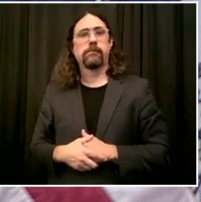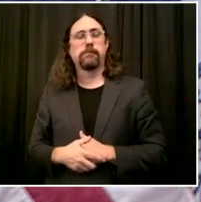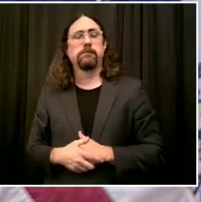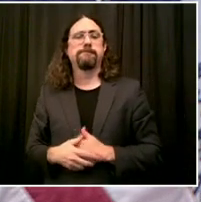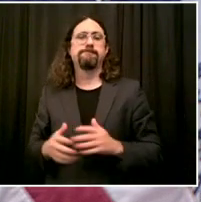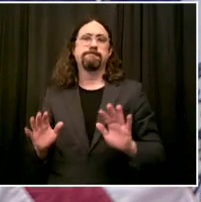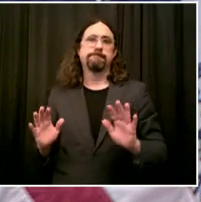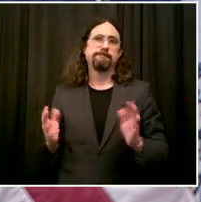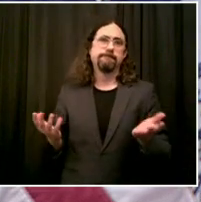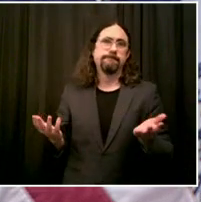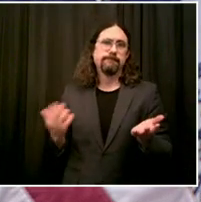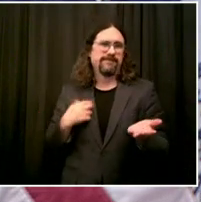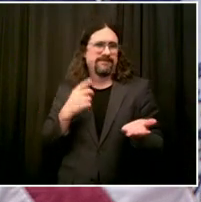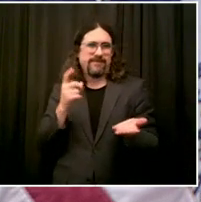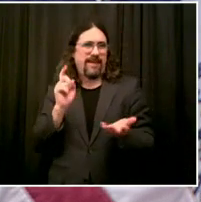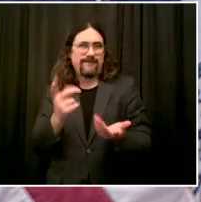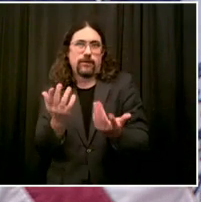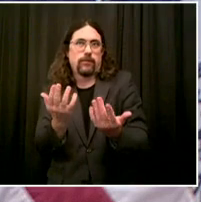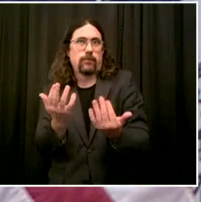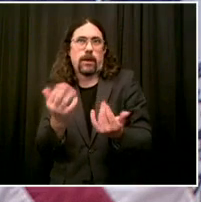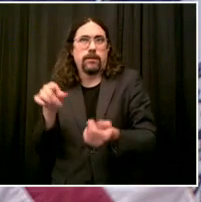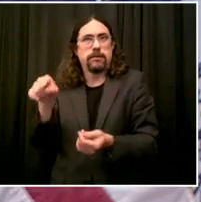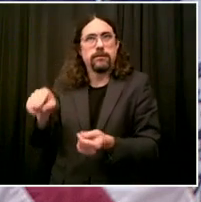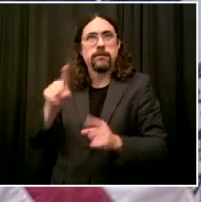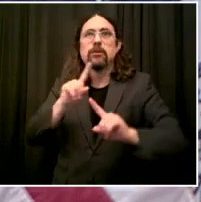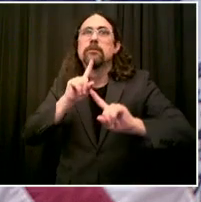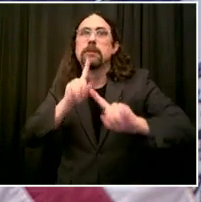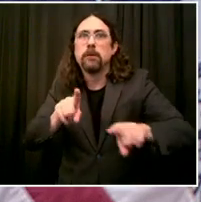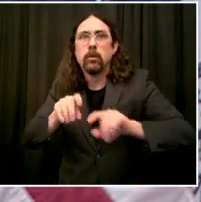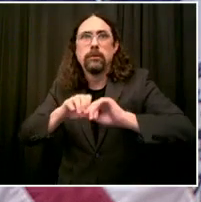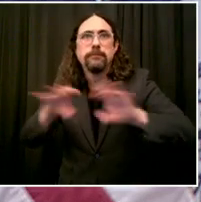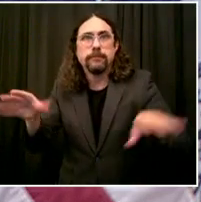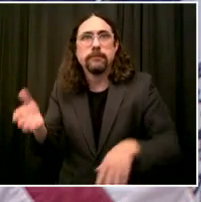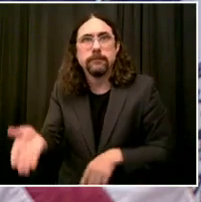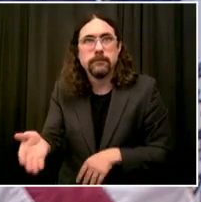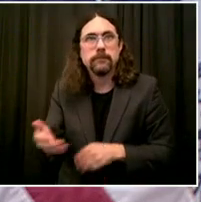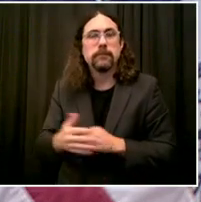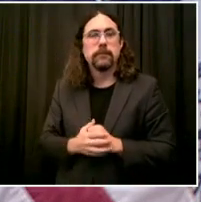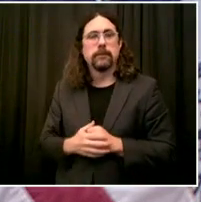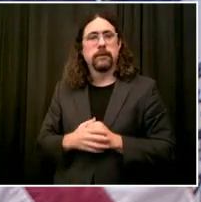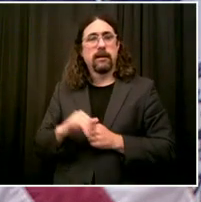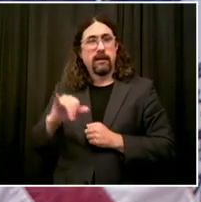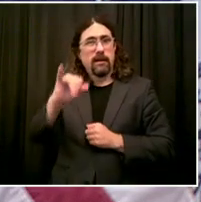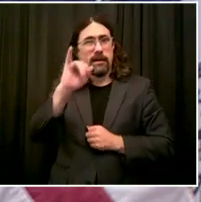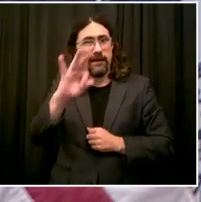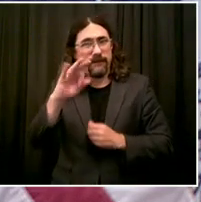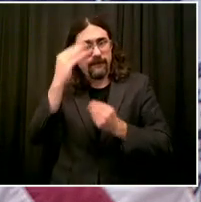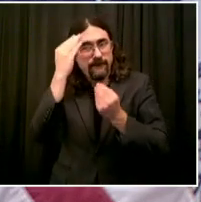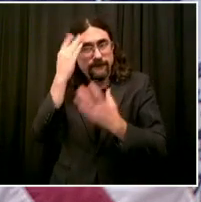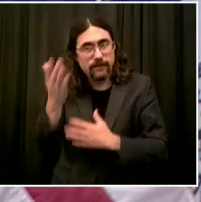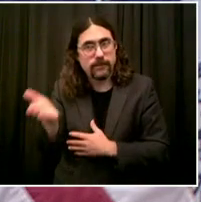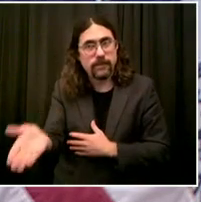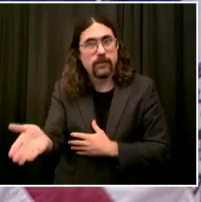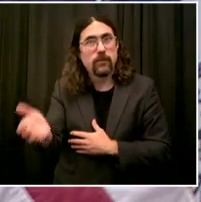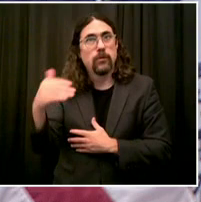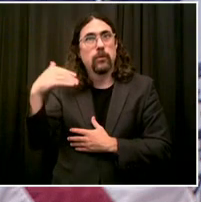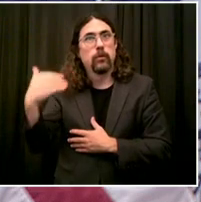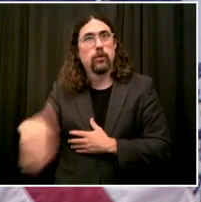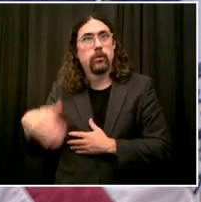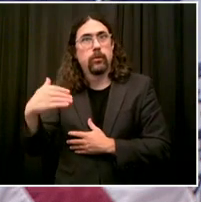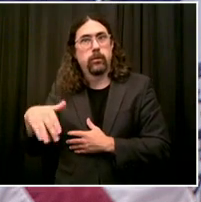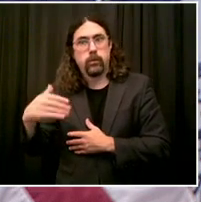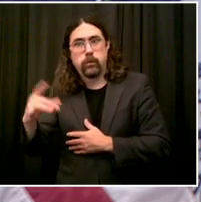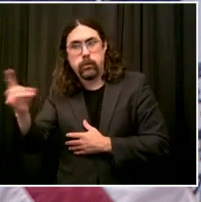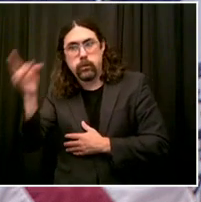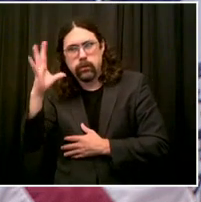But something that has not been brought up by the health department at all recently, I can say that much. Whatever it is, we'll release it, and we'll